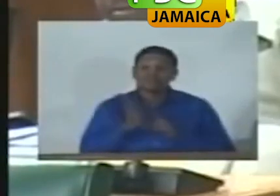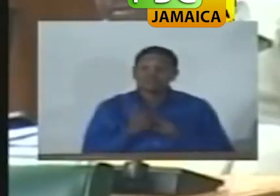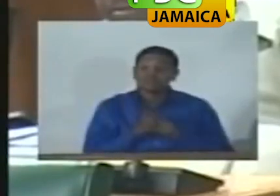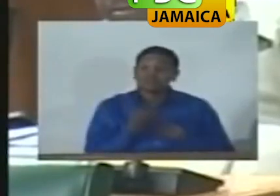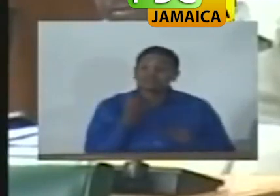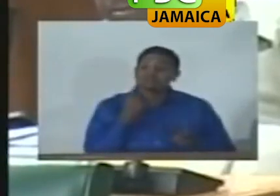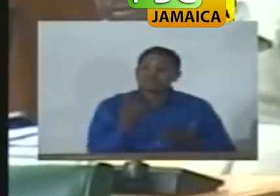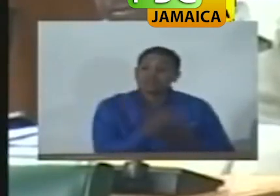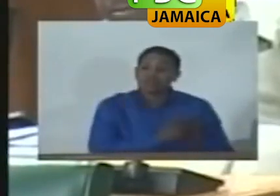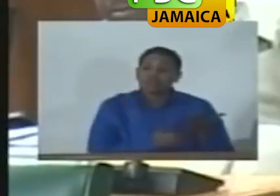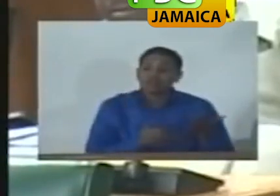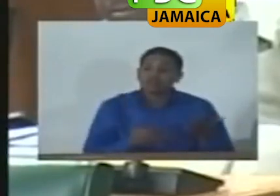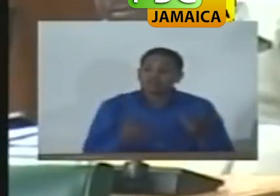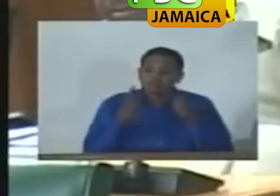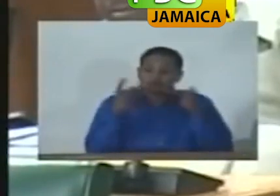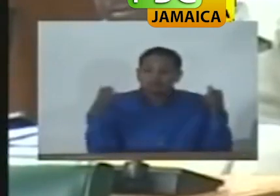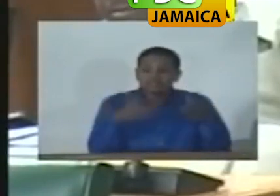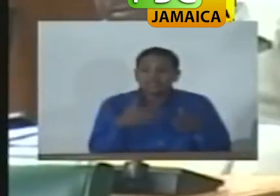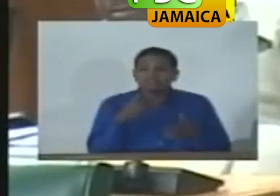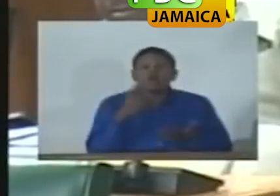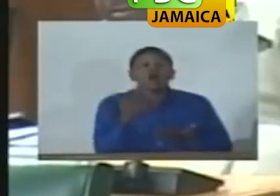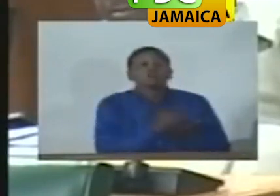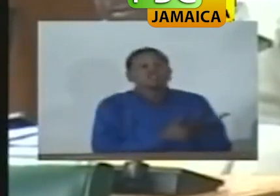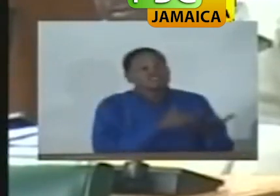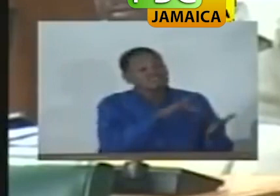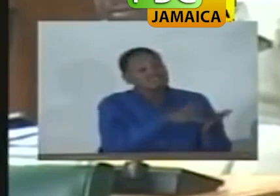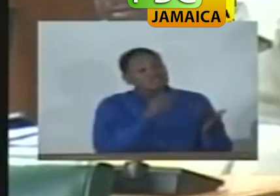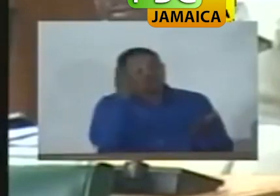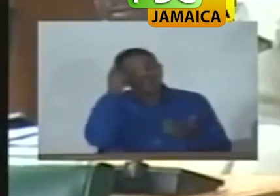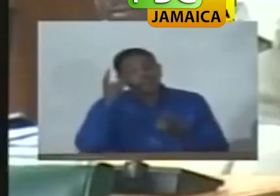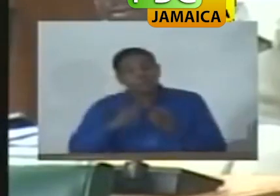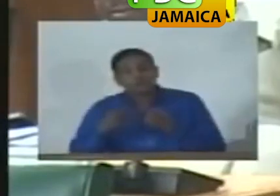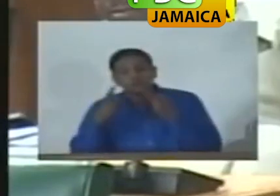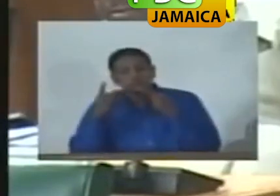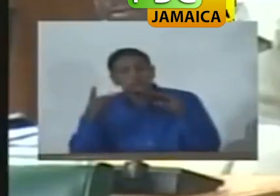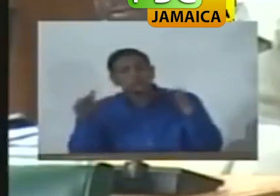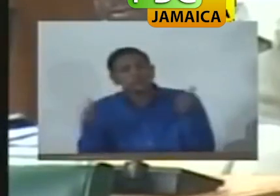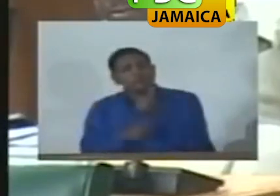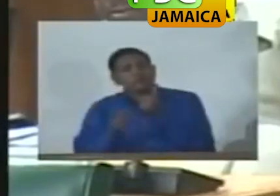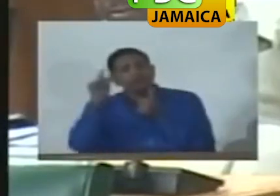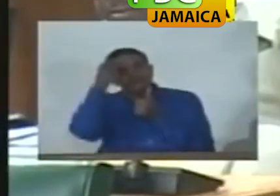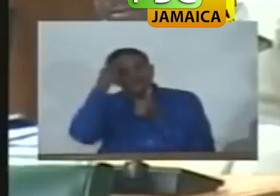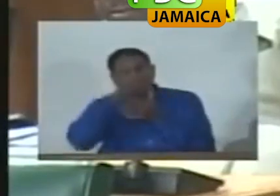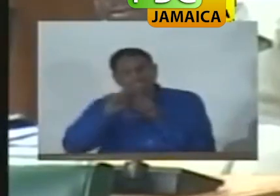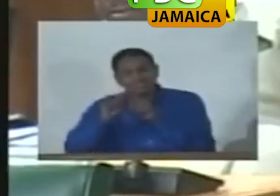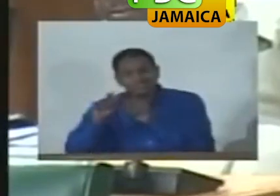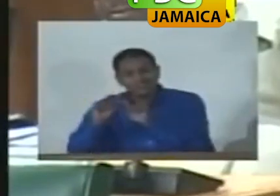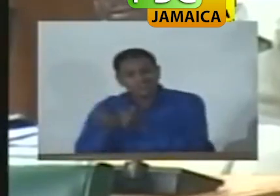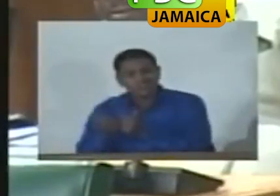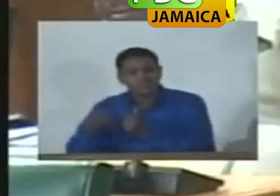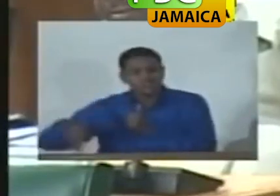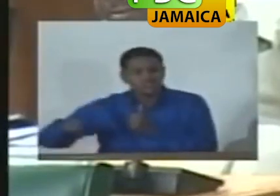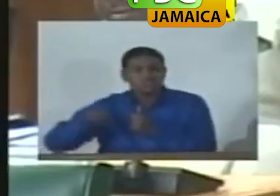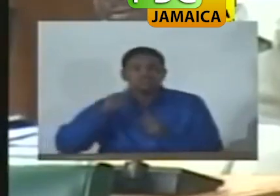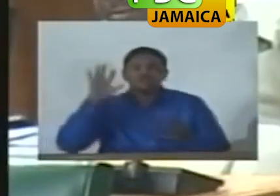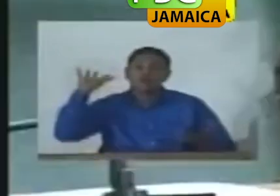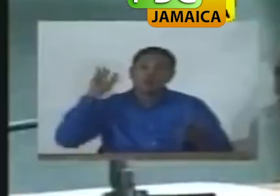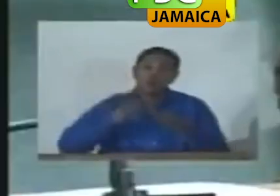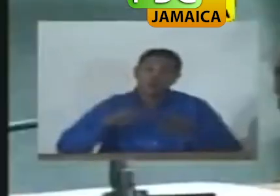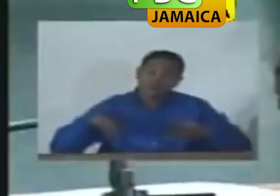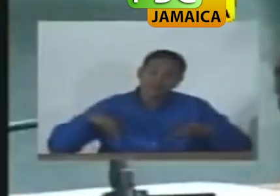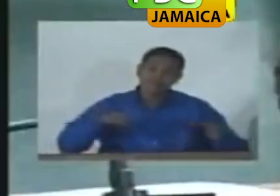Speaker, the consolidated central government and public bodies together, therefore, indicates total expenditure